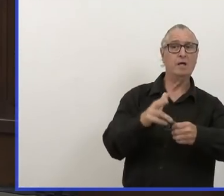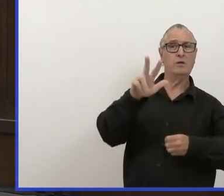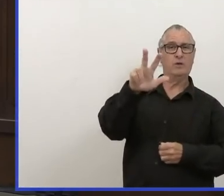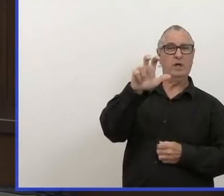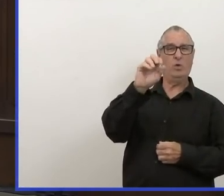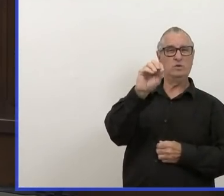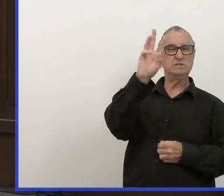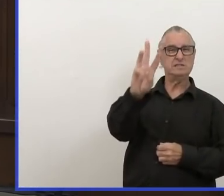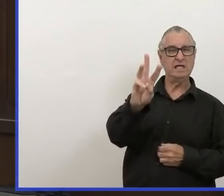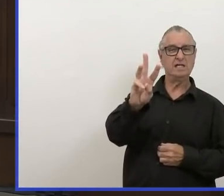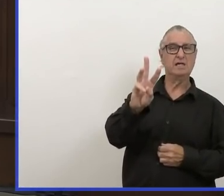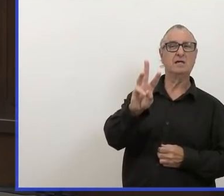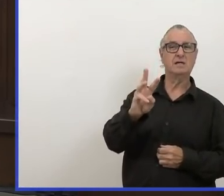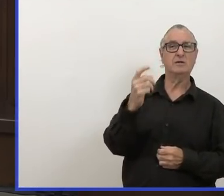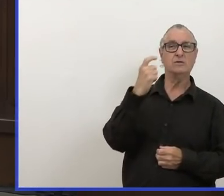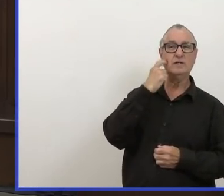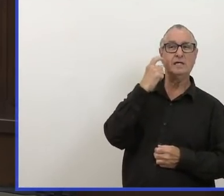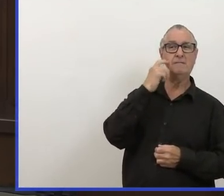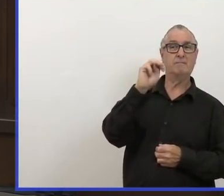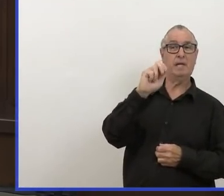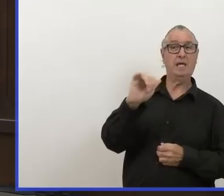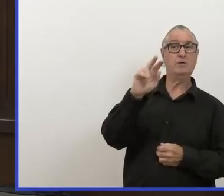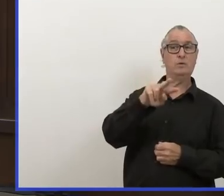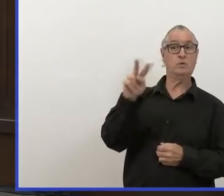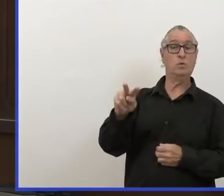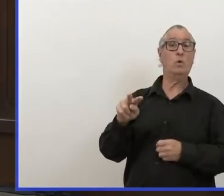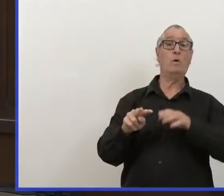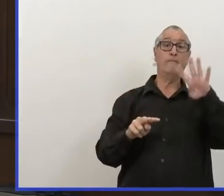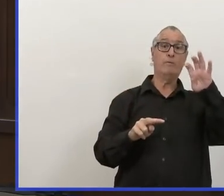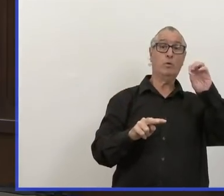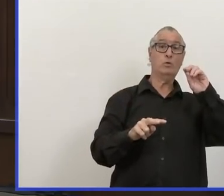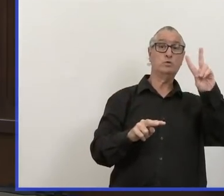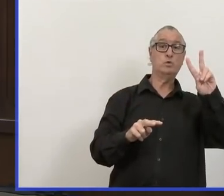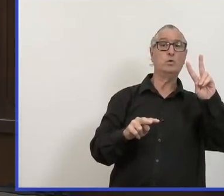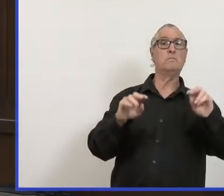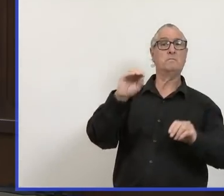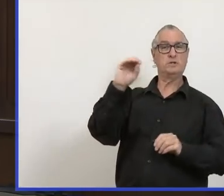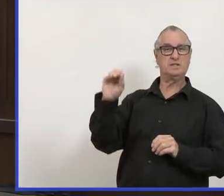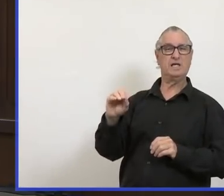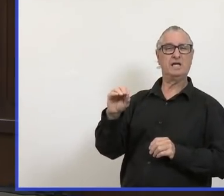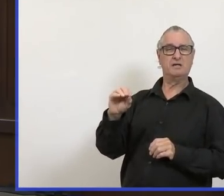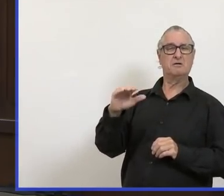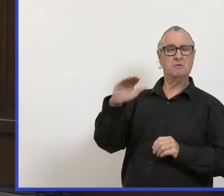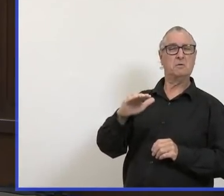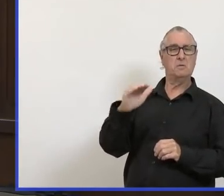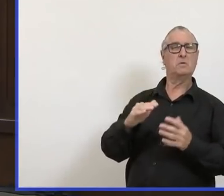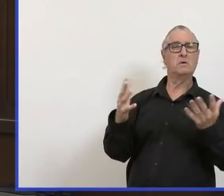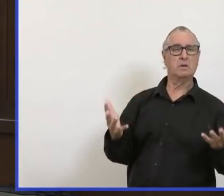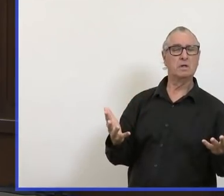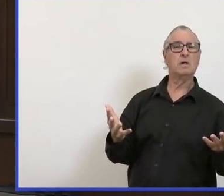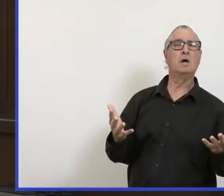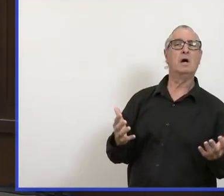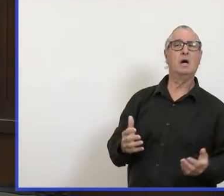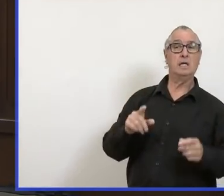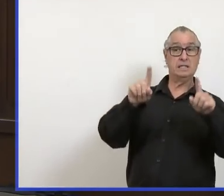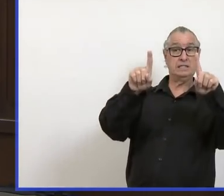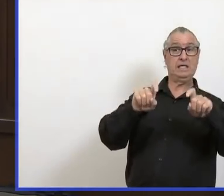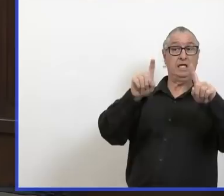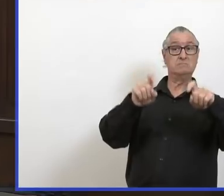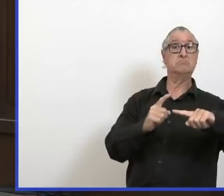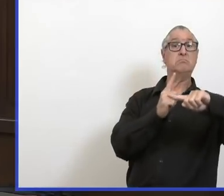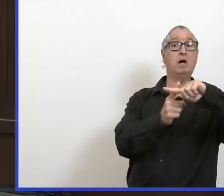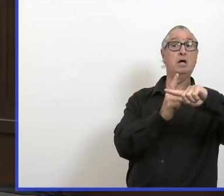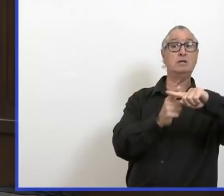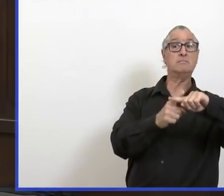on May 22nd. We've got slight decrease in test positivity rates, and total ICU patients